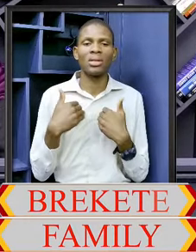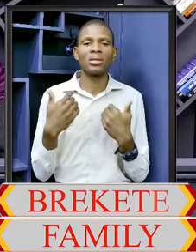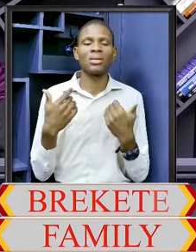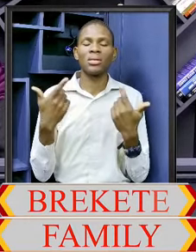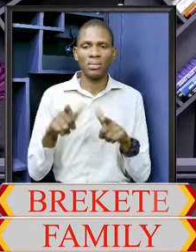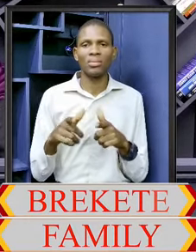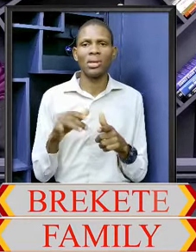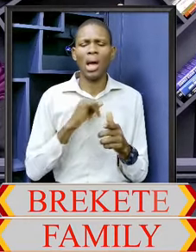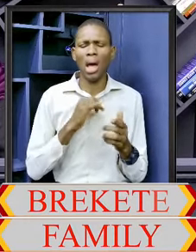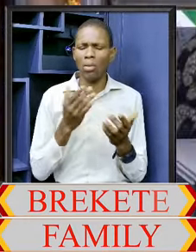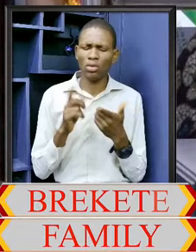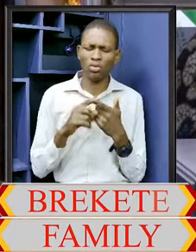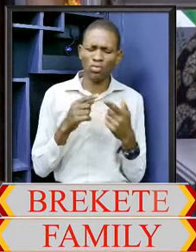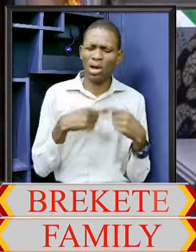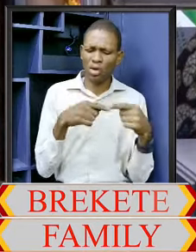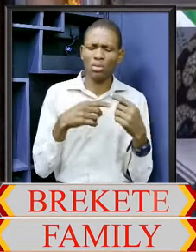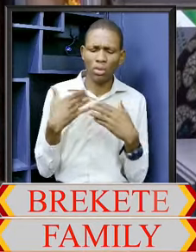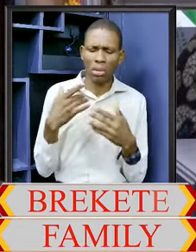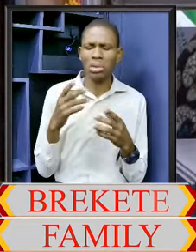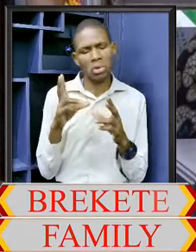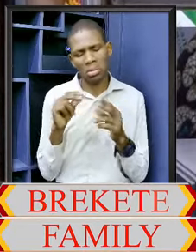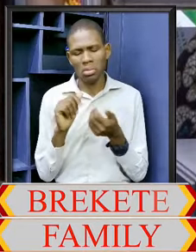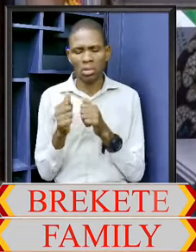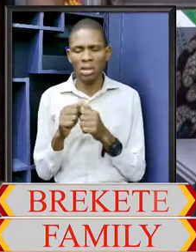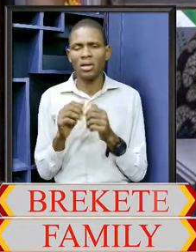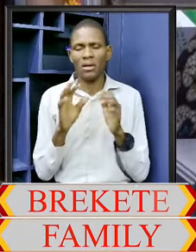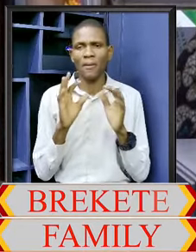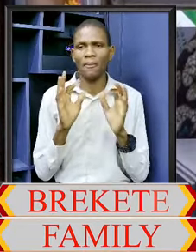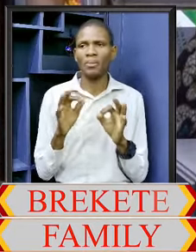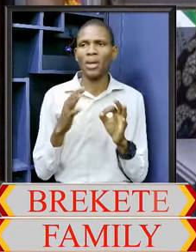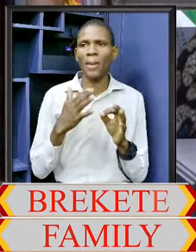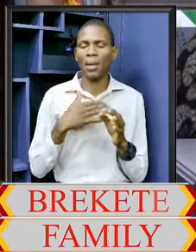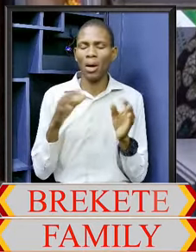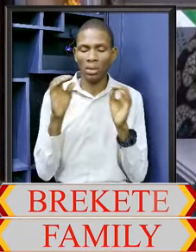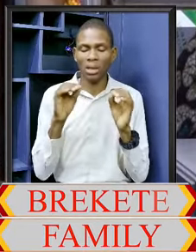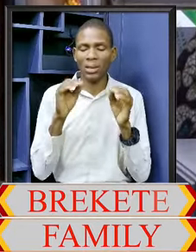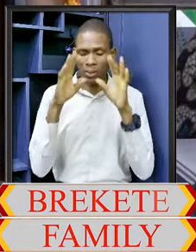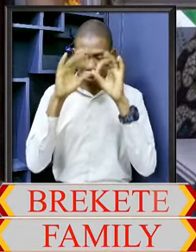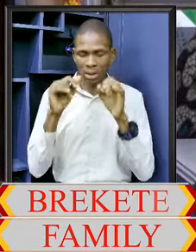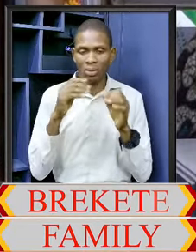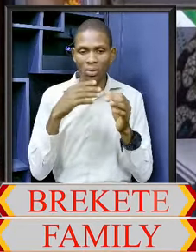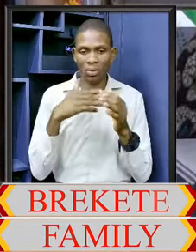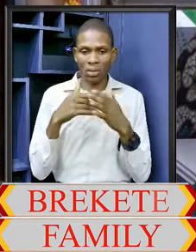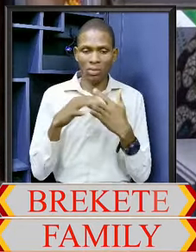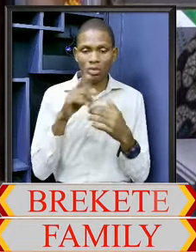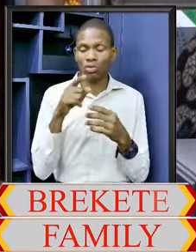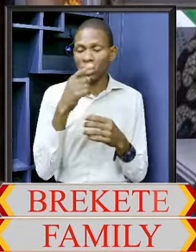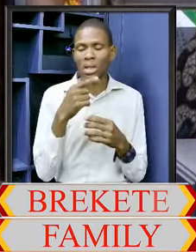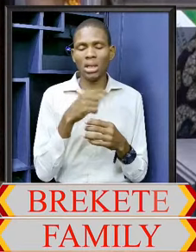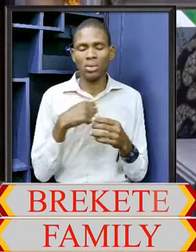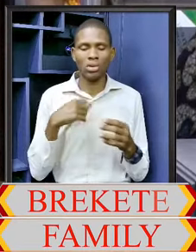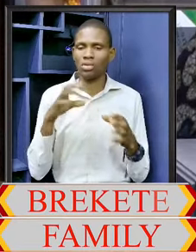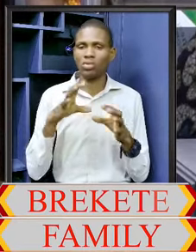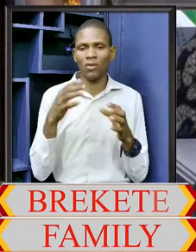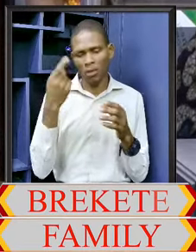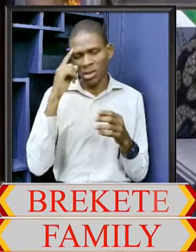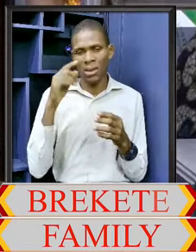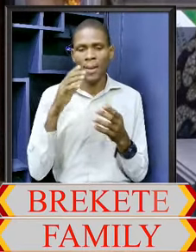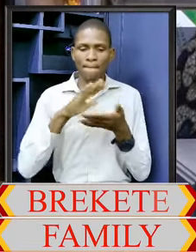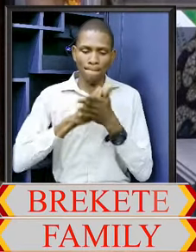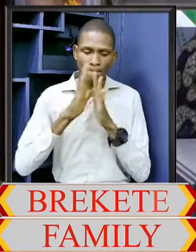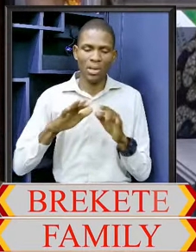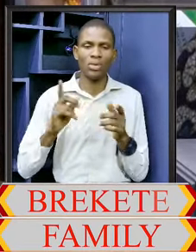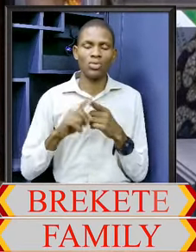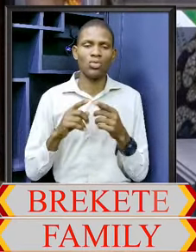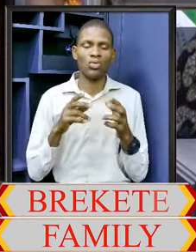I wanted to argue, but I said, no, as part of this house, my ordinary president, whatever you say, we are going to do it for the peace to